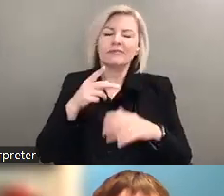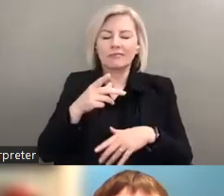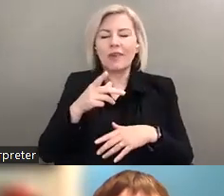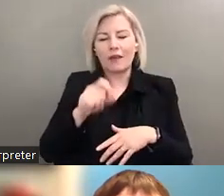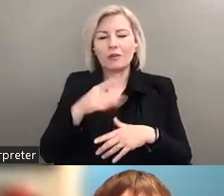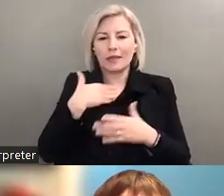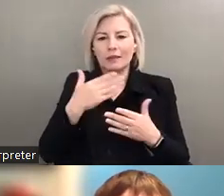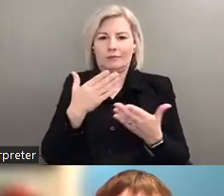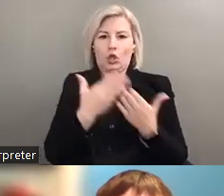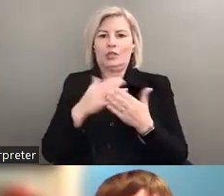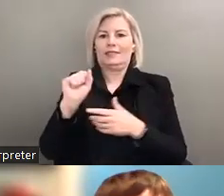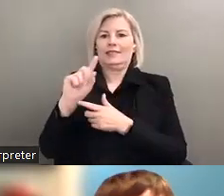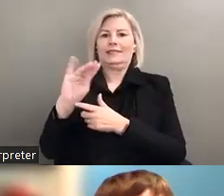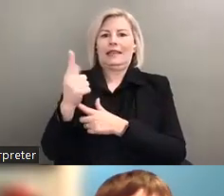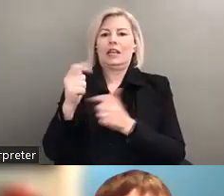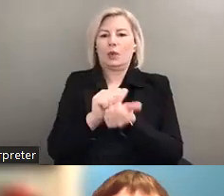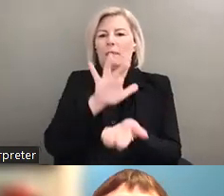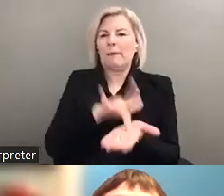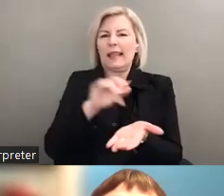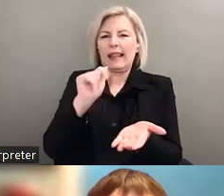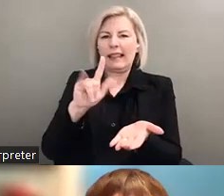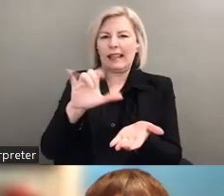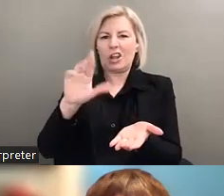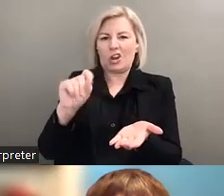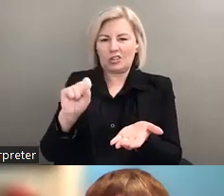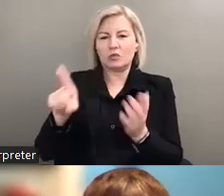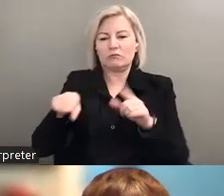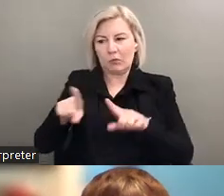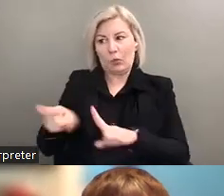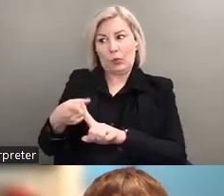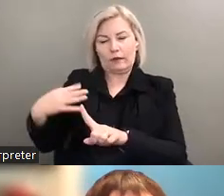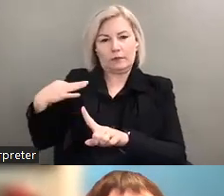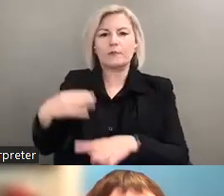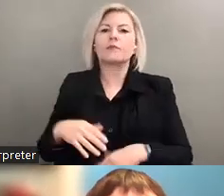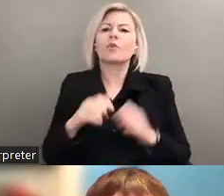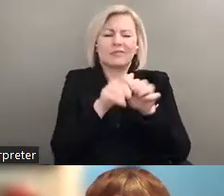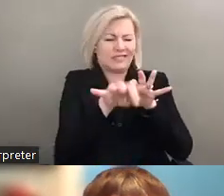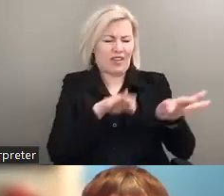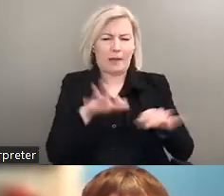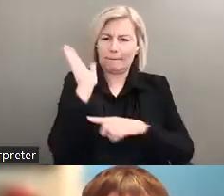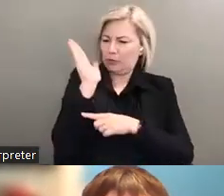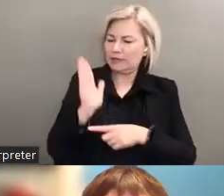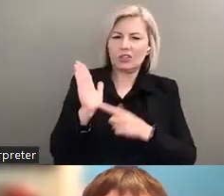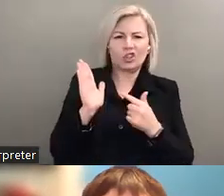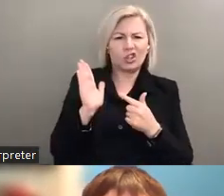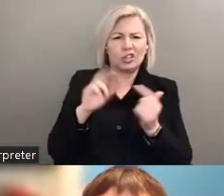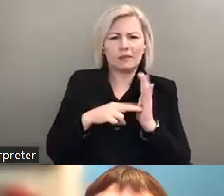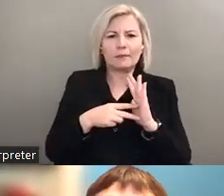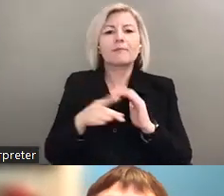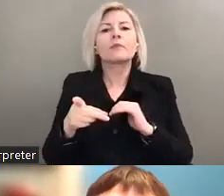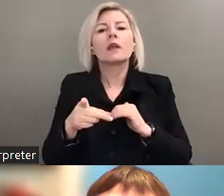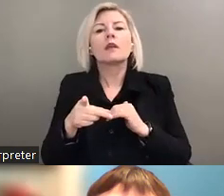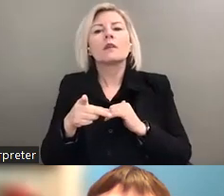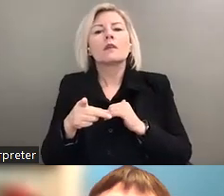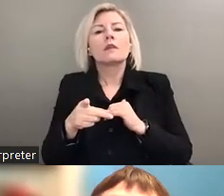at the time of application. So how are we defining presenter? For this program, MidAtlantic Arts